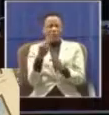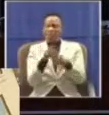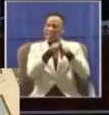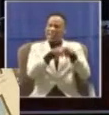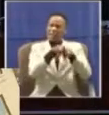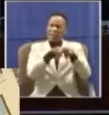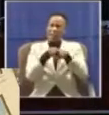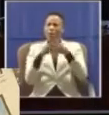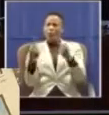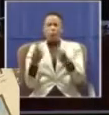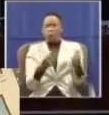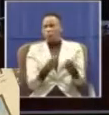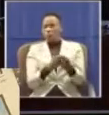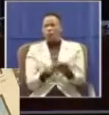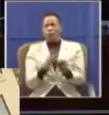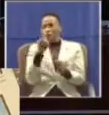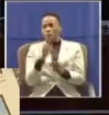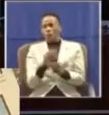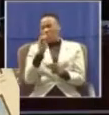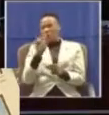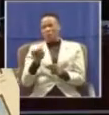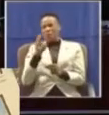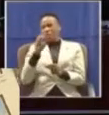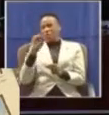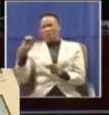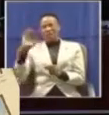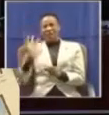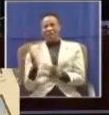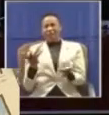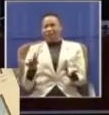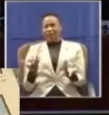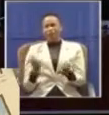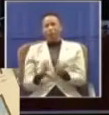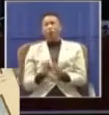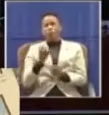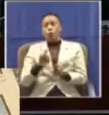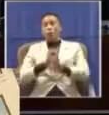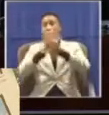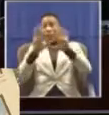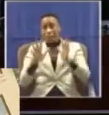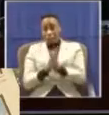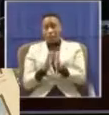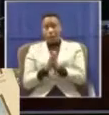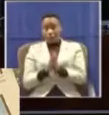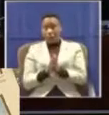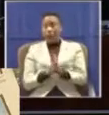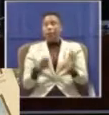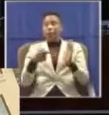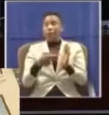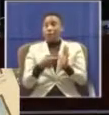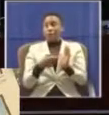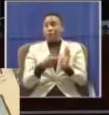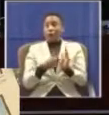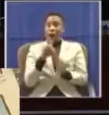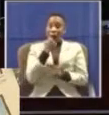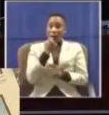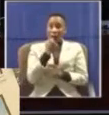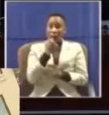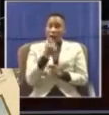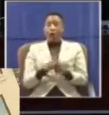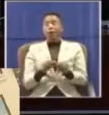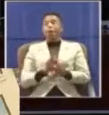would then have to do, placing additional burdens on those labs. So clearly, the answer lies in strictly enforcing